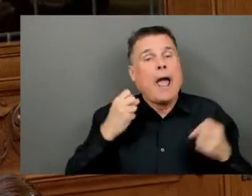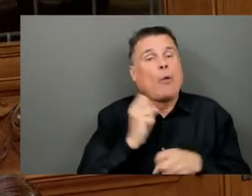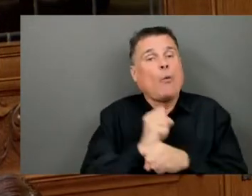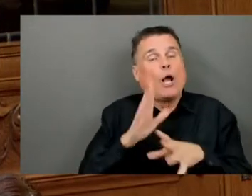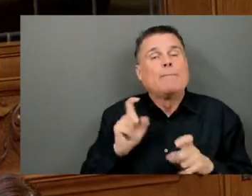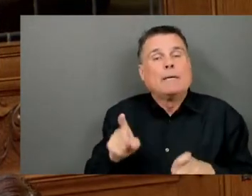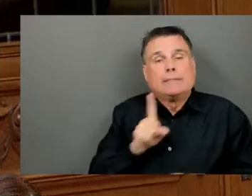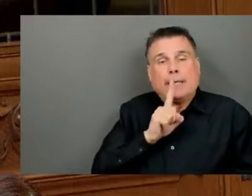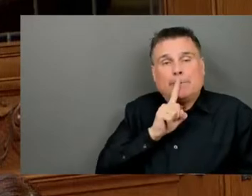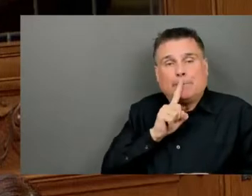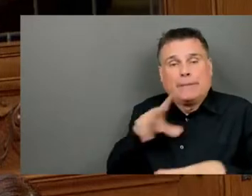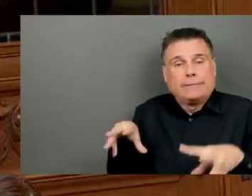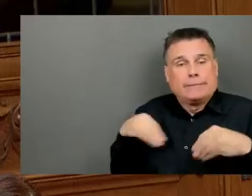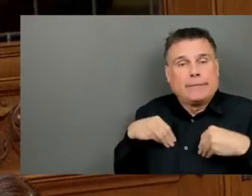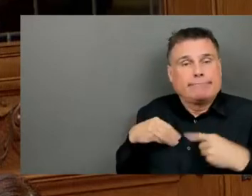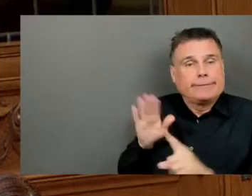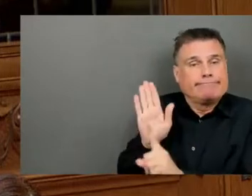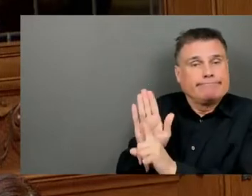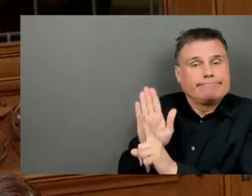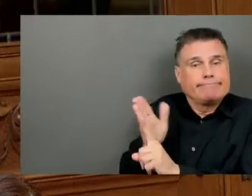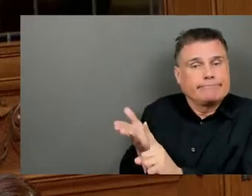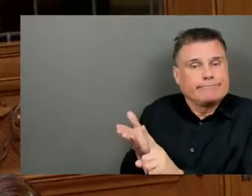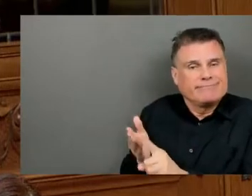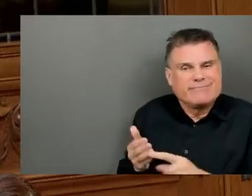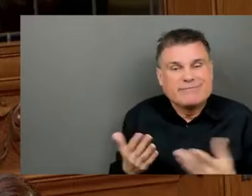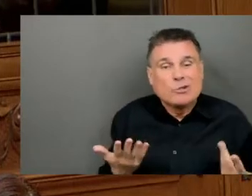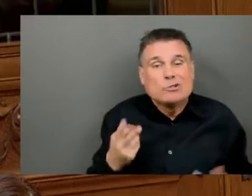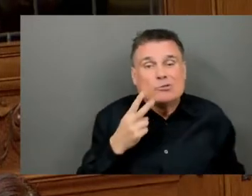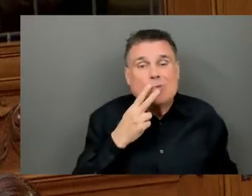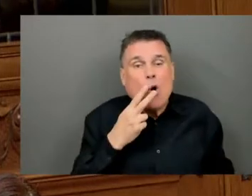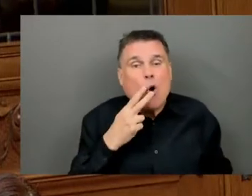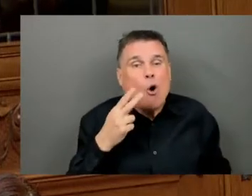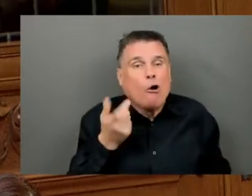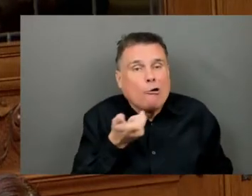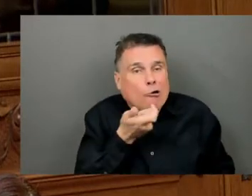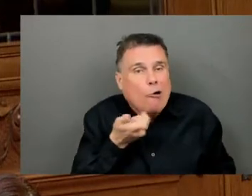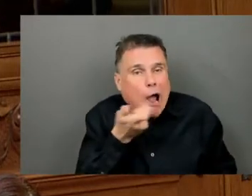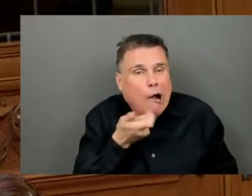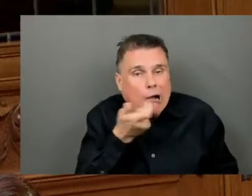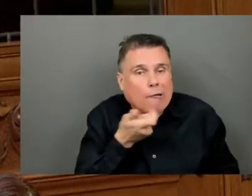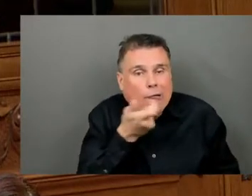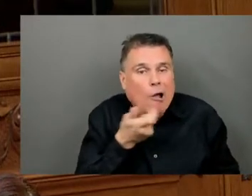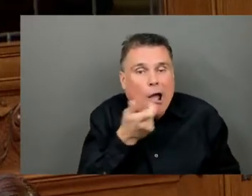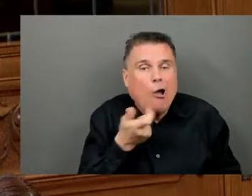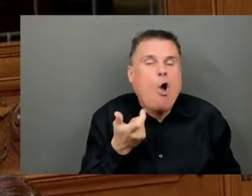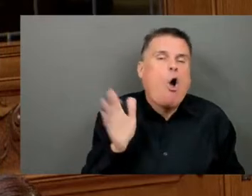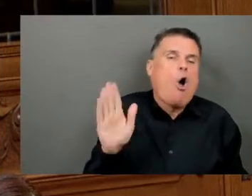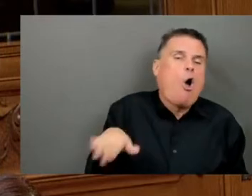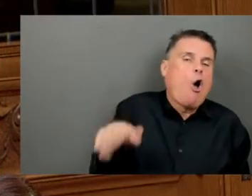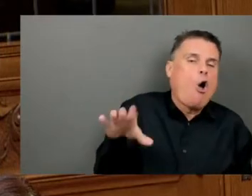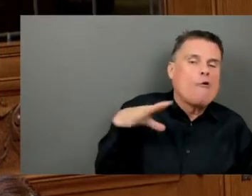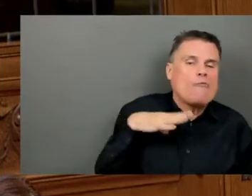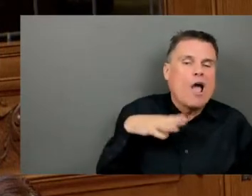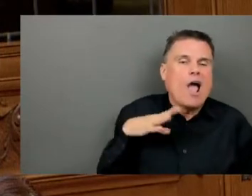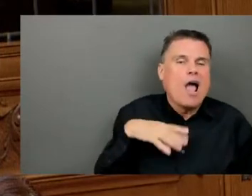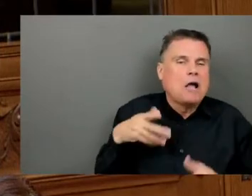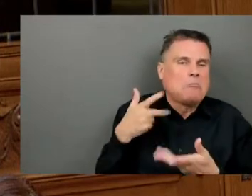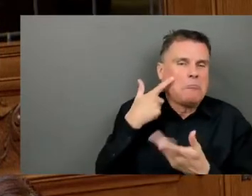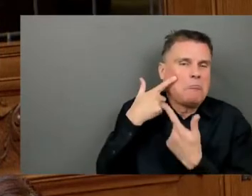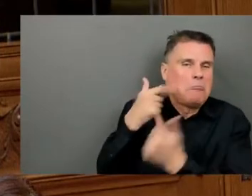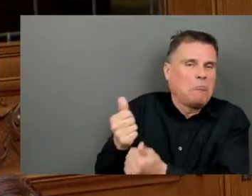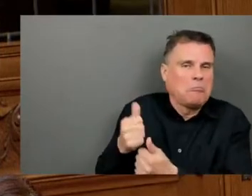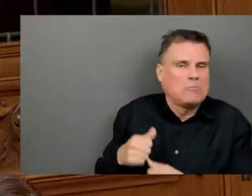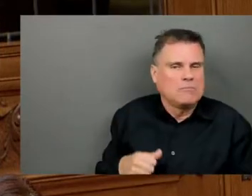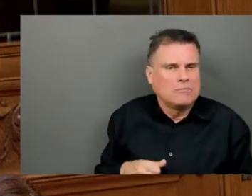on your jabs, you can't work as a nurse, you get fired. Mr. Speaker, the problem with this NDP government is that no one in the